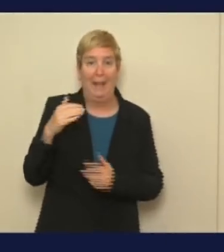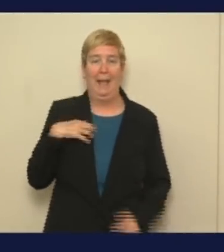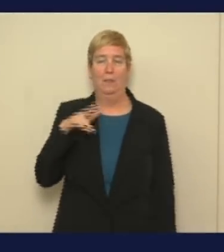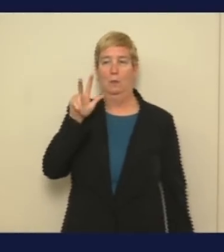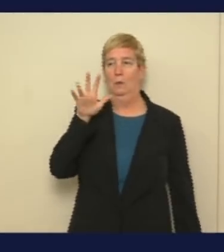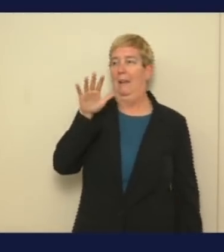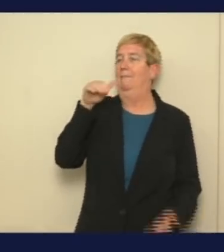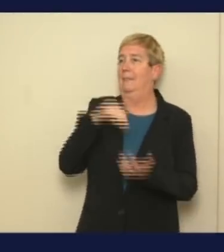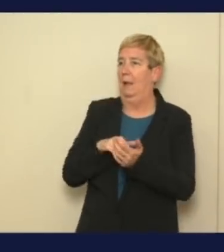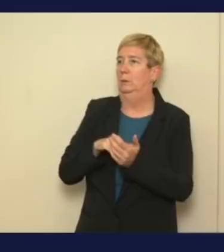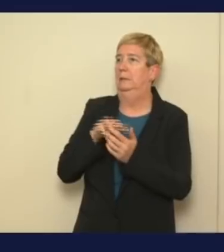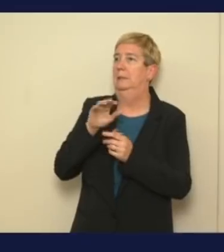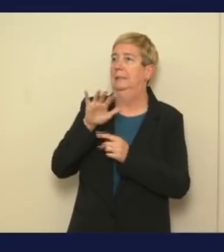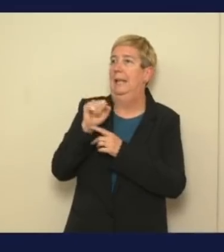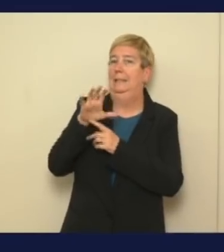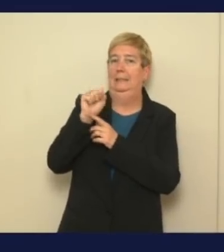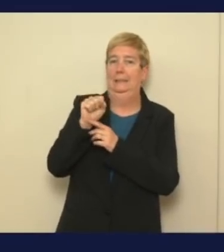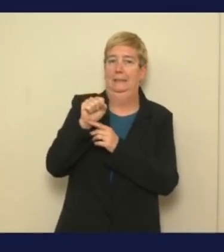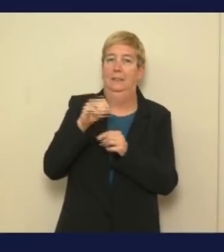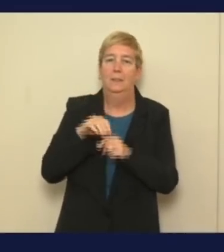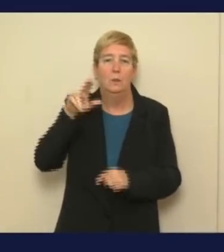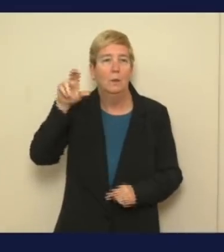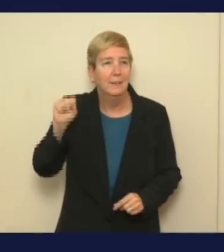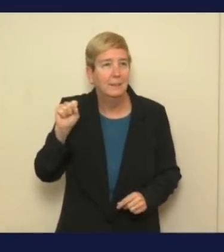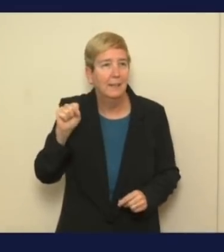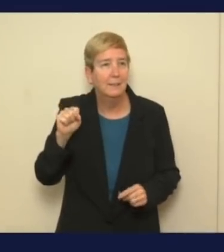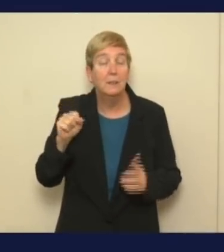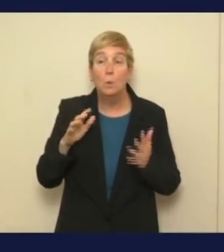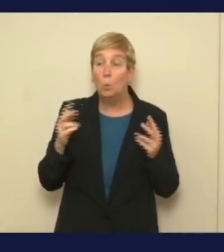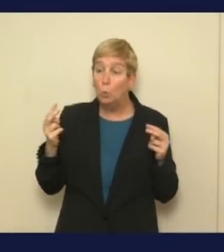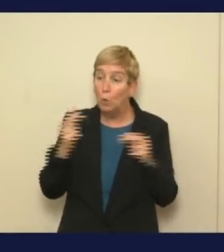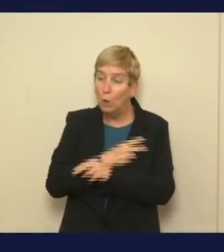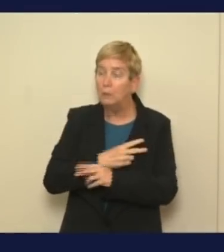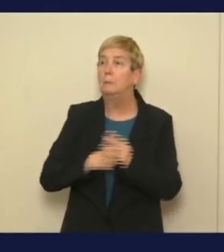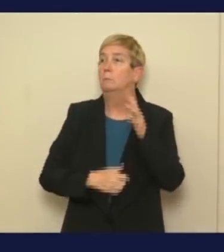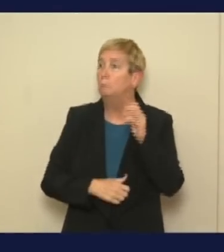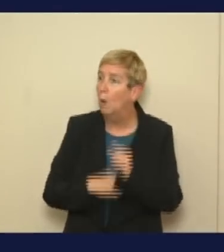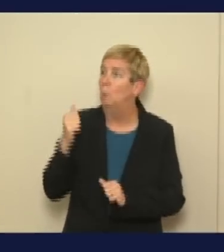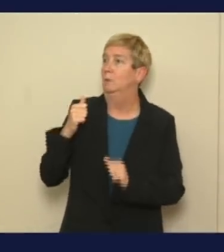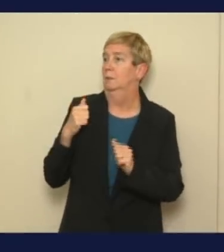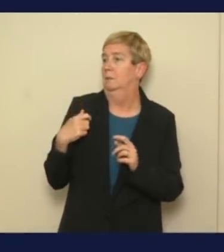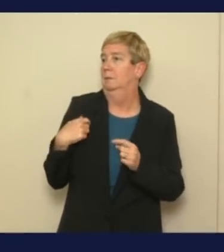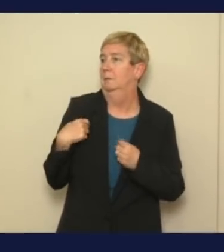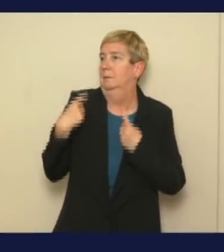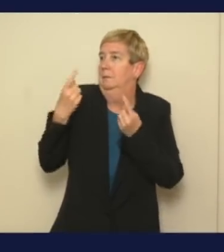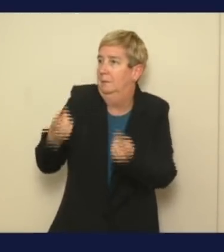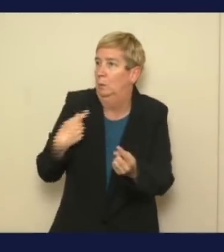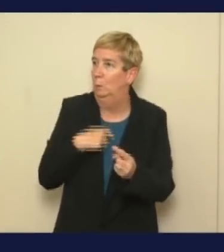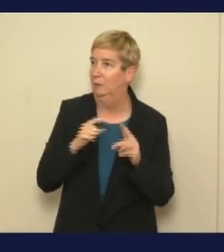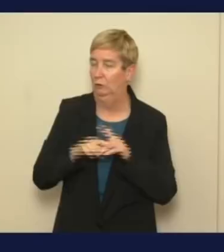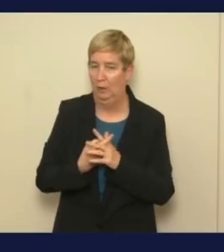we were really focusing on our early outbreaks, late April. June 24th,